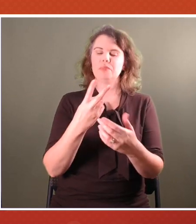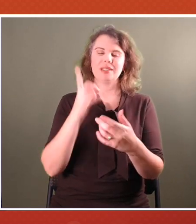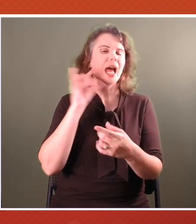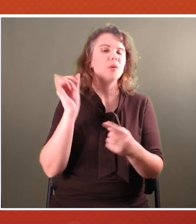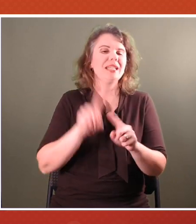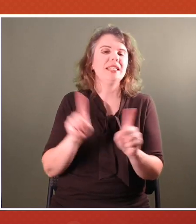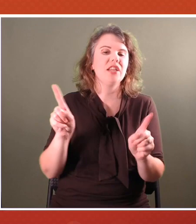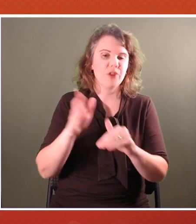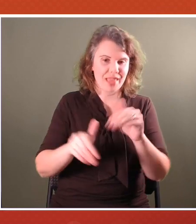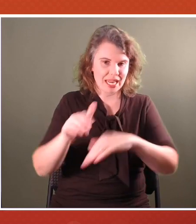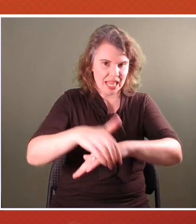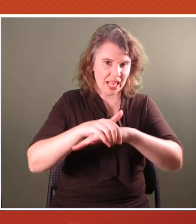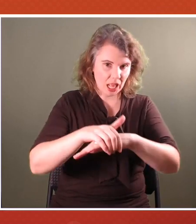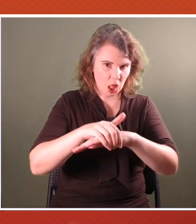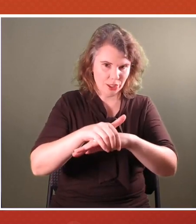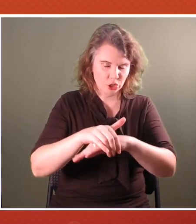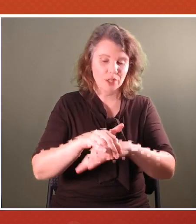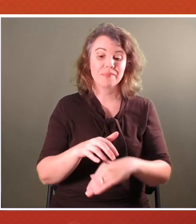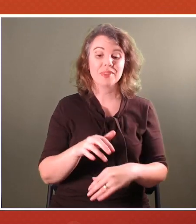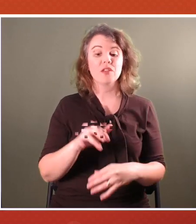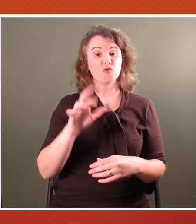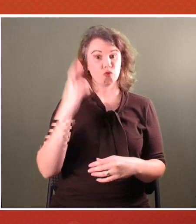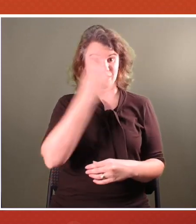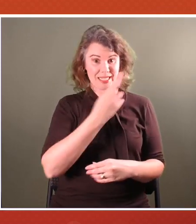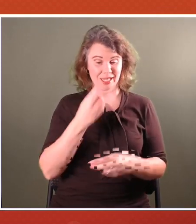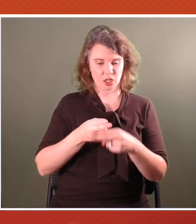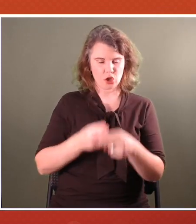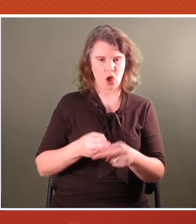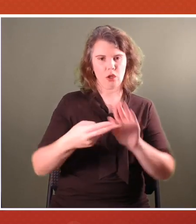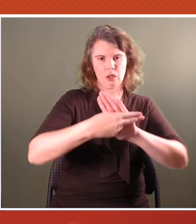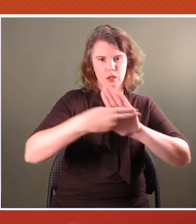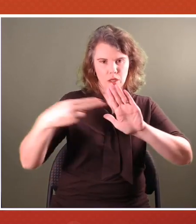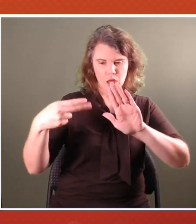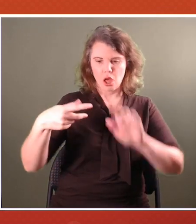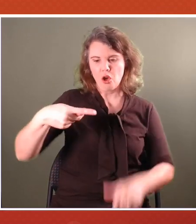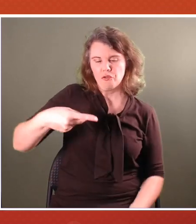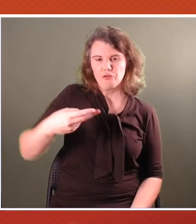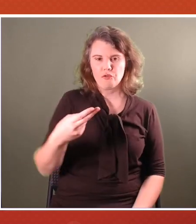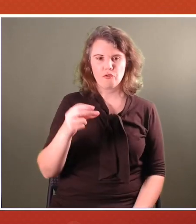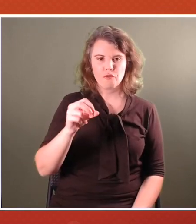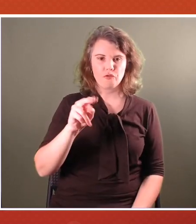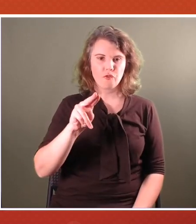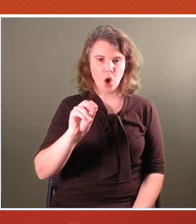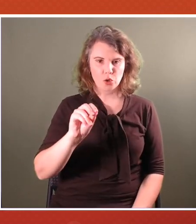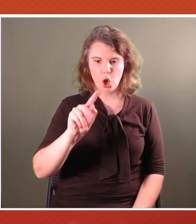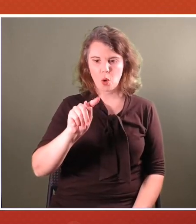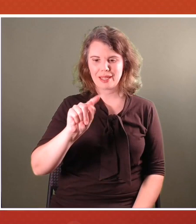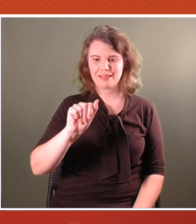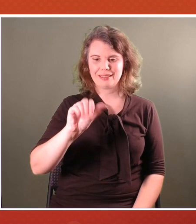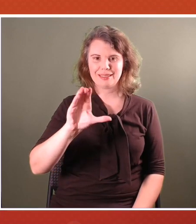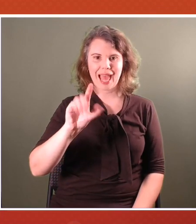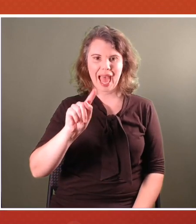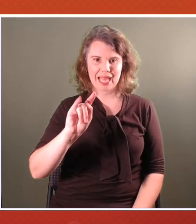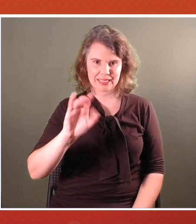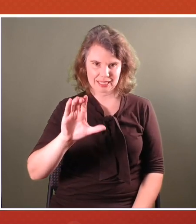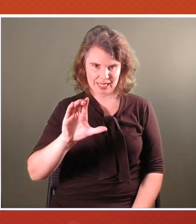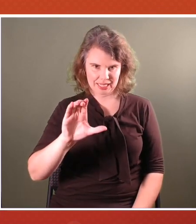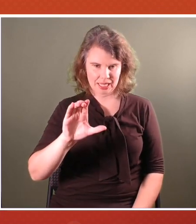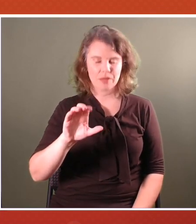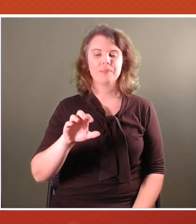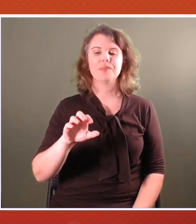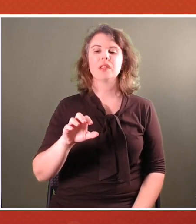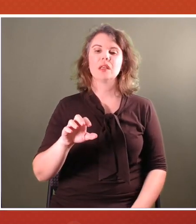English. Part of these differences are what's called phonotactics. The word phonotactics is like the word syntactic in the sense